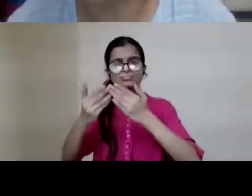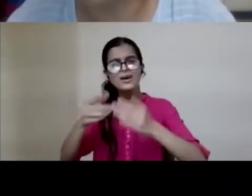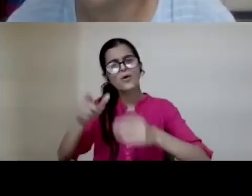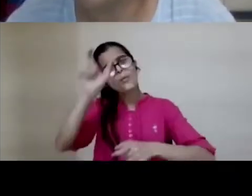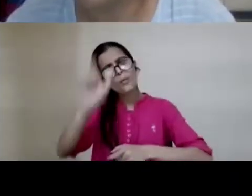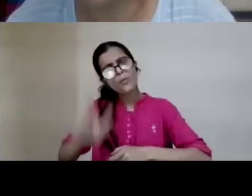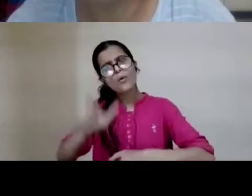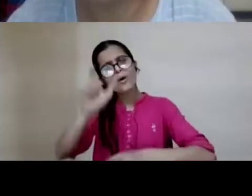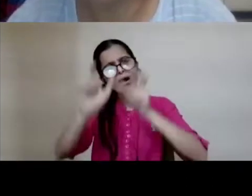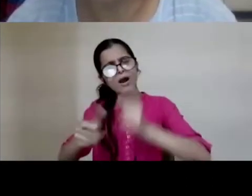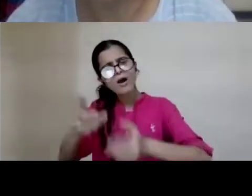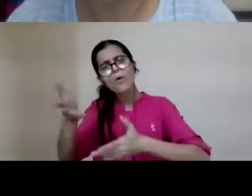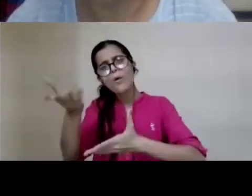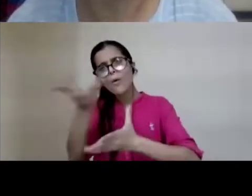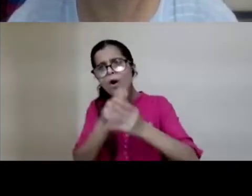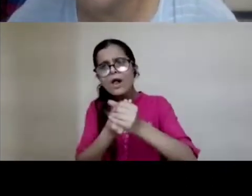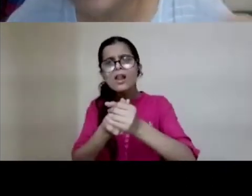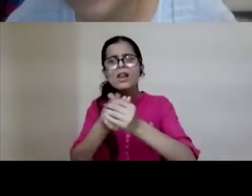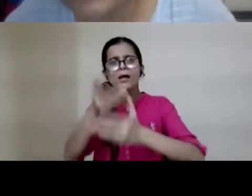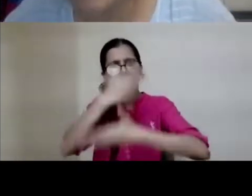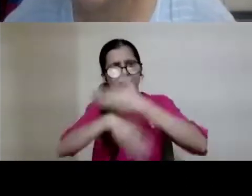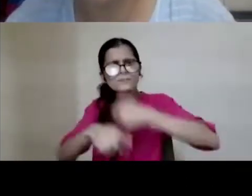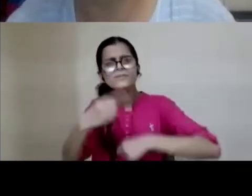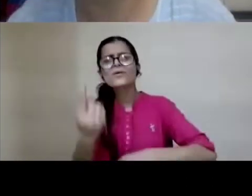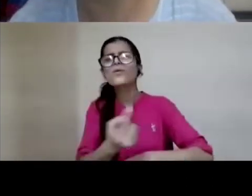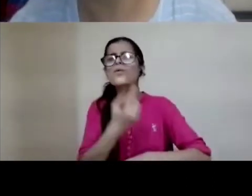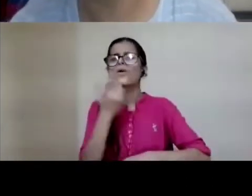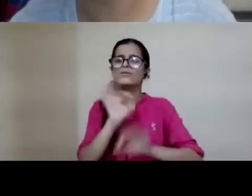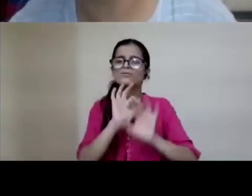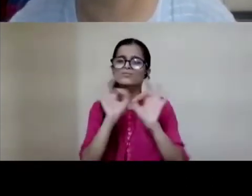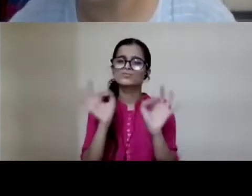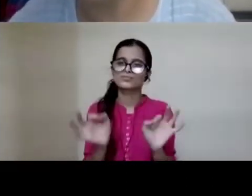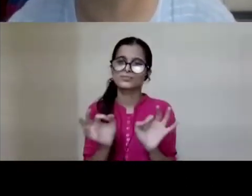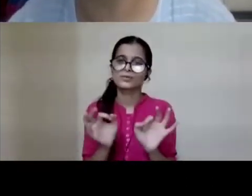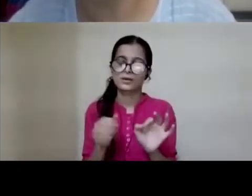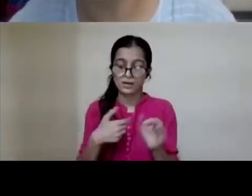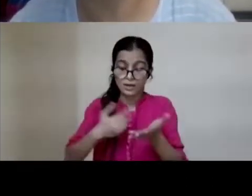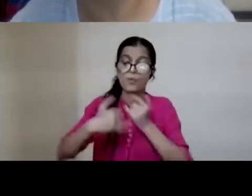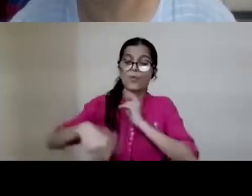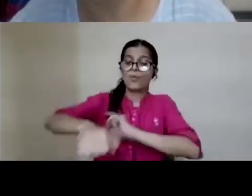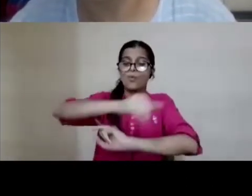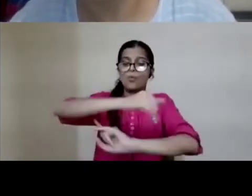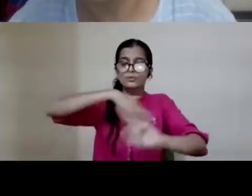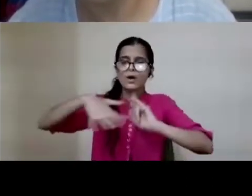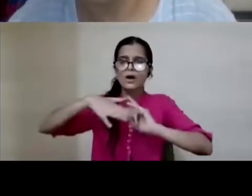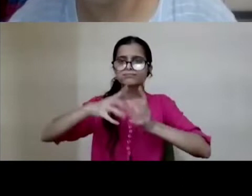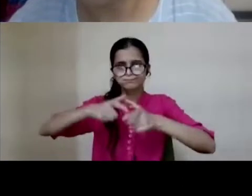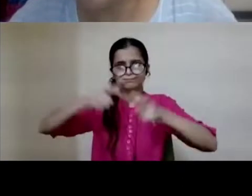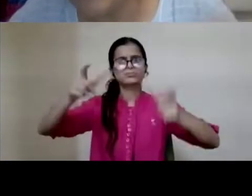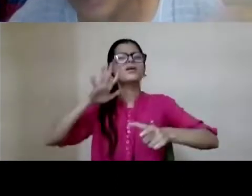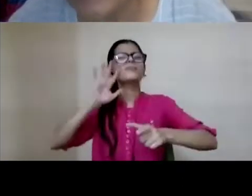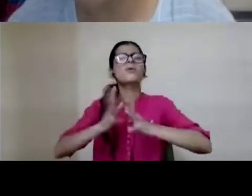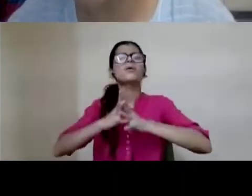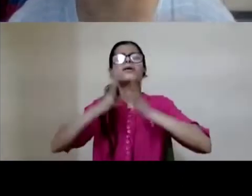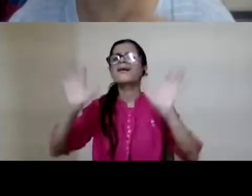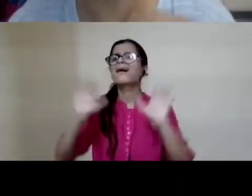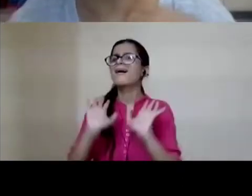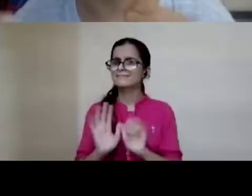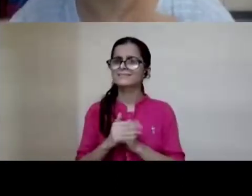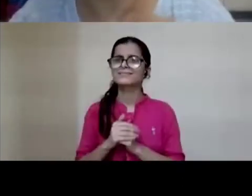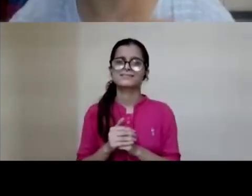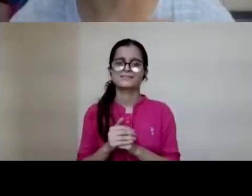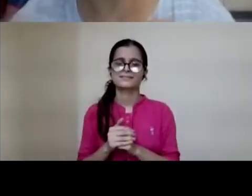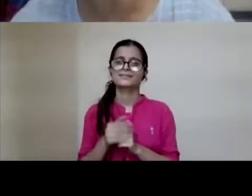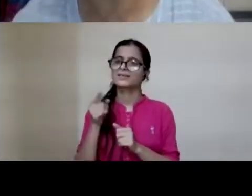with impairments, because its precepts have relevance for society at large. It provides a way, and